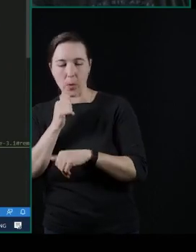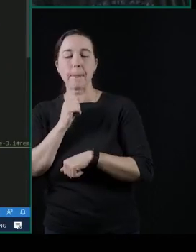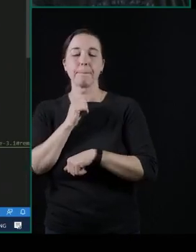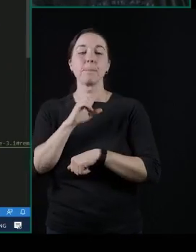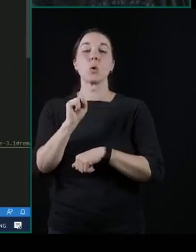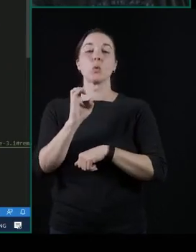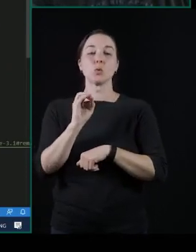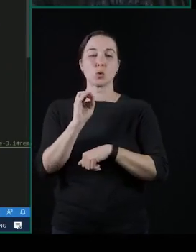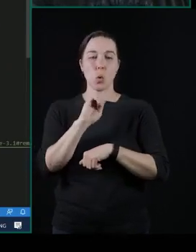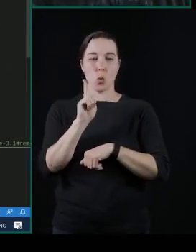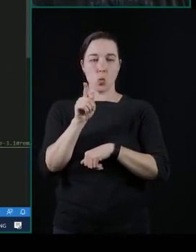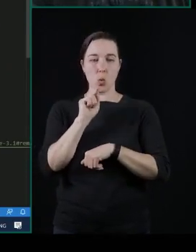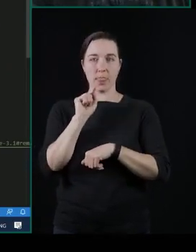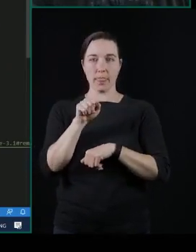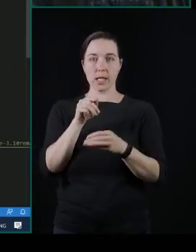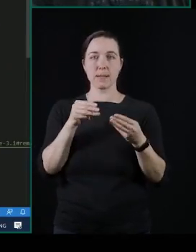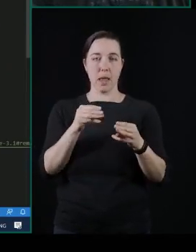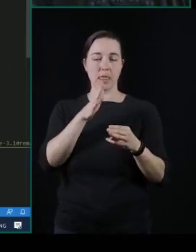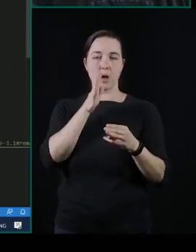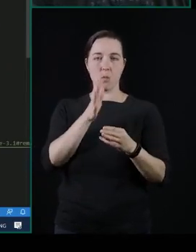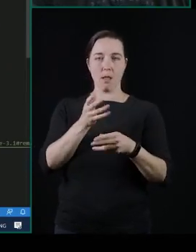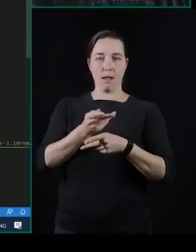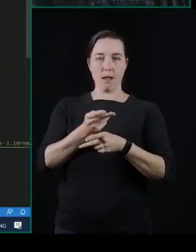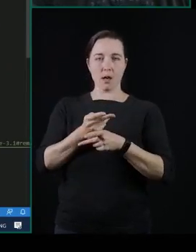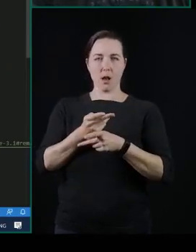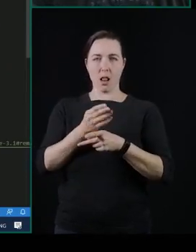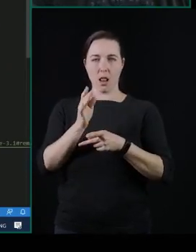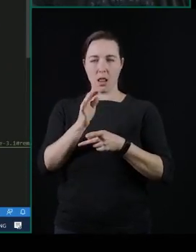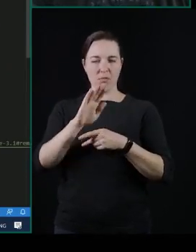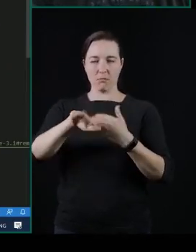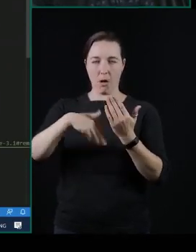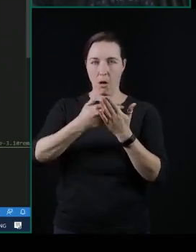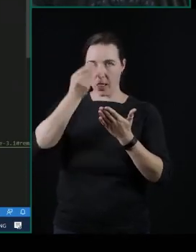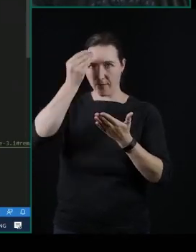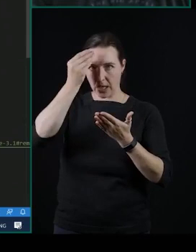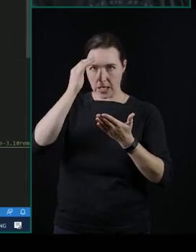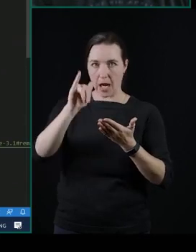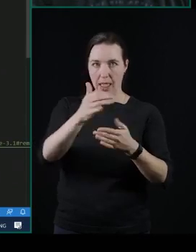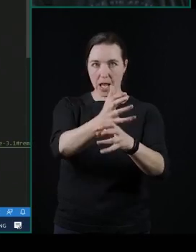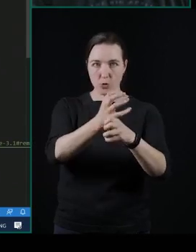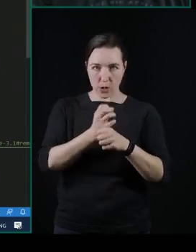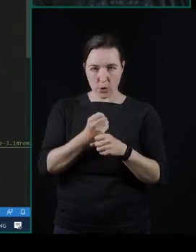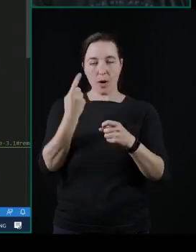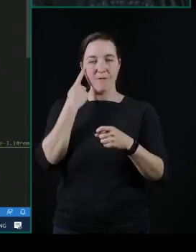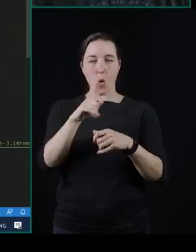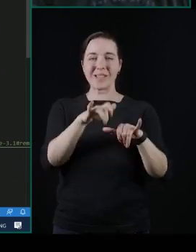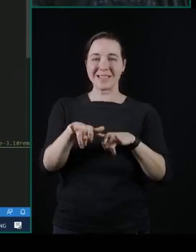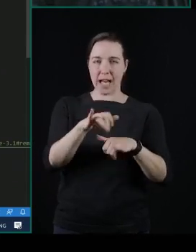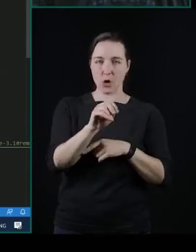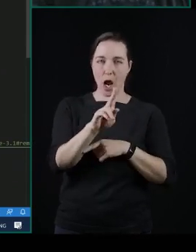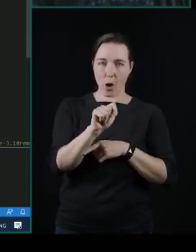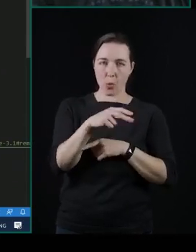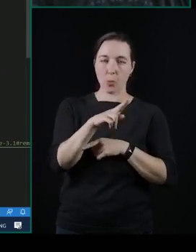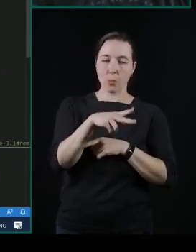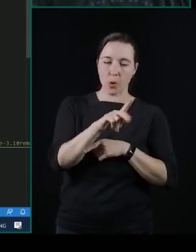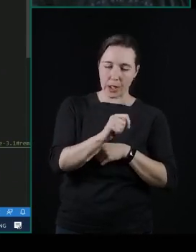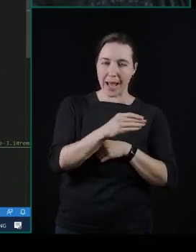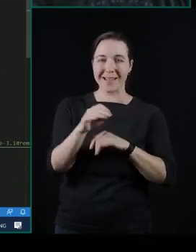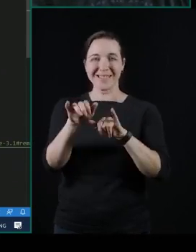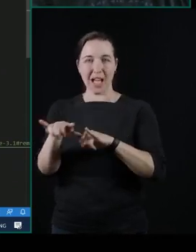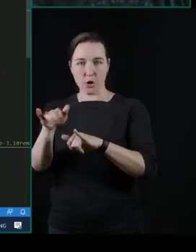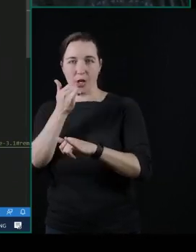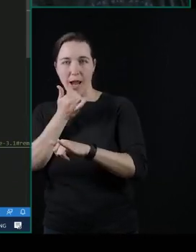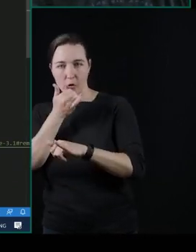So this method will handle all the data that's written on standard output and standard error. And when